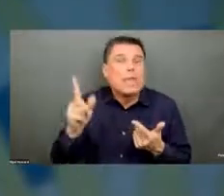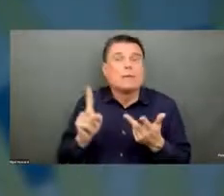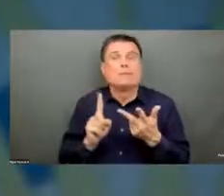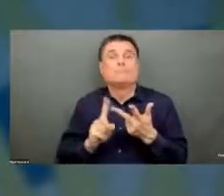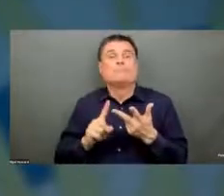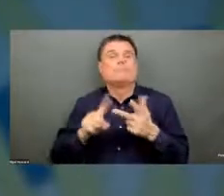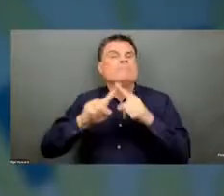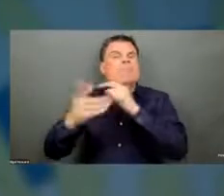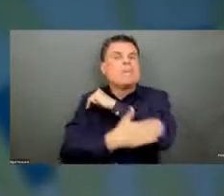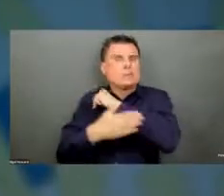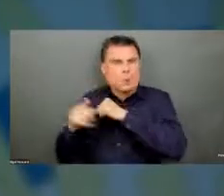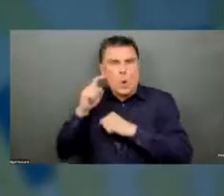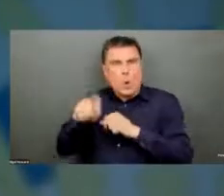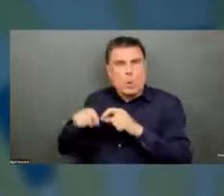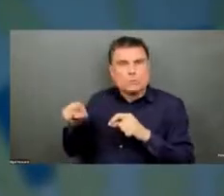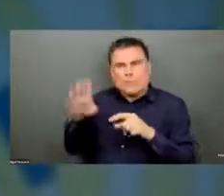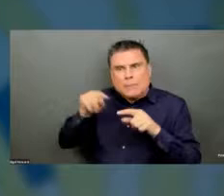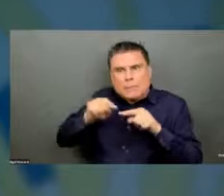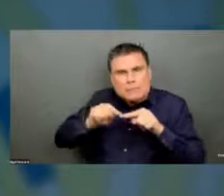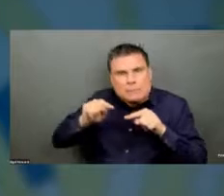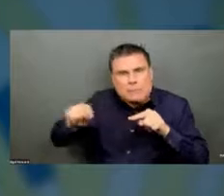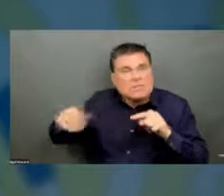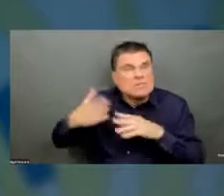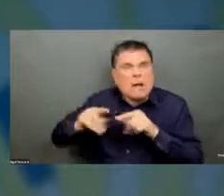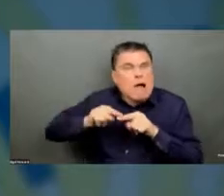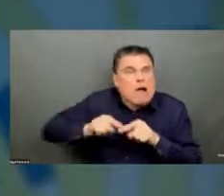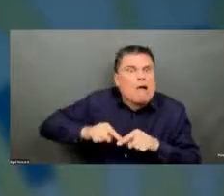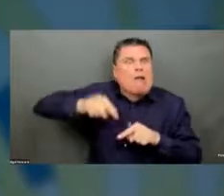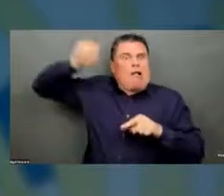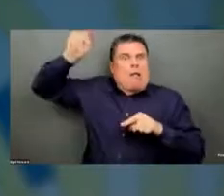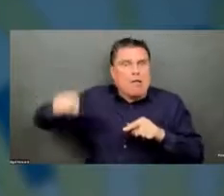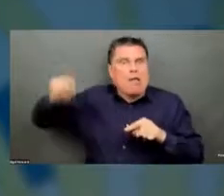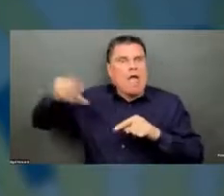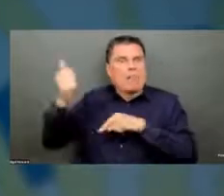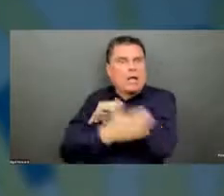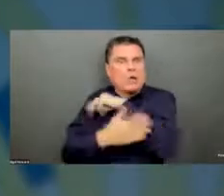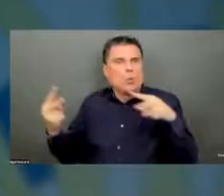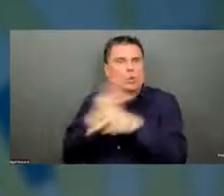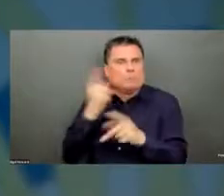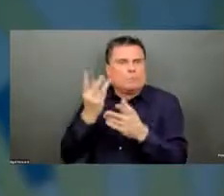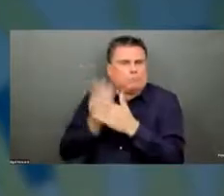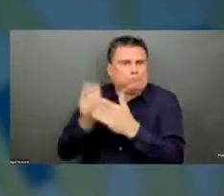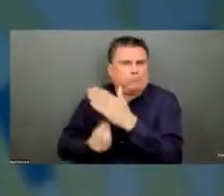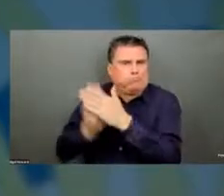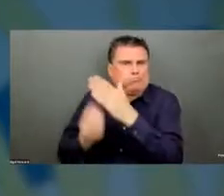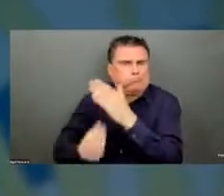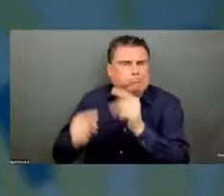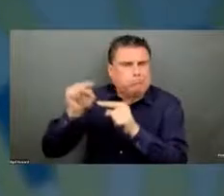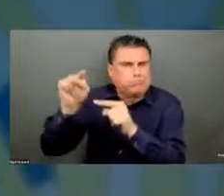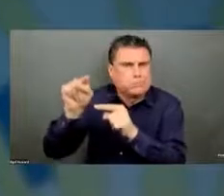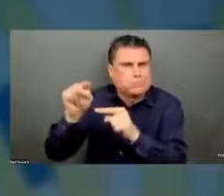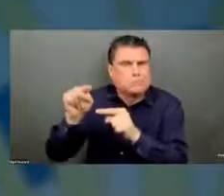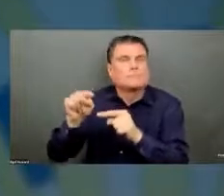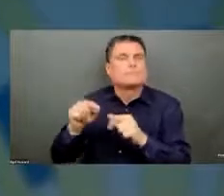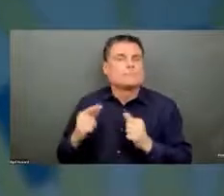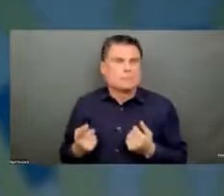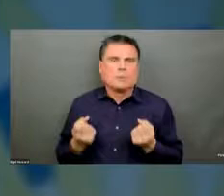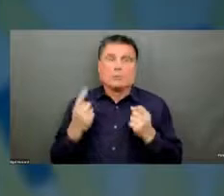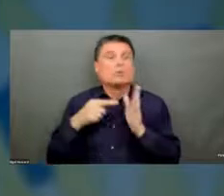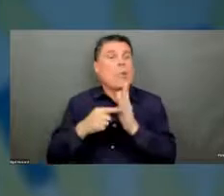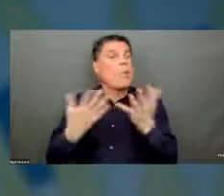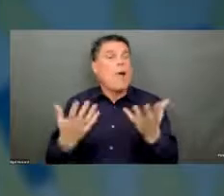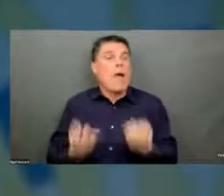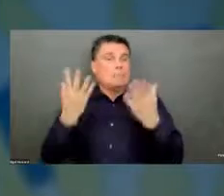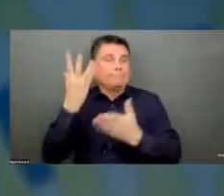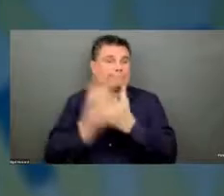comparisons. And the same applies to the death rates that we've seen here, sadly, in British Columbia. Some of the things